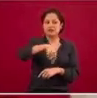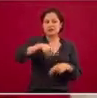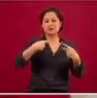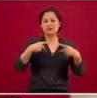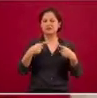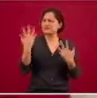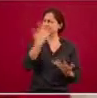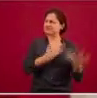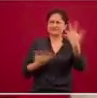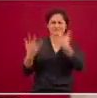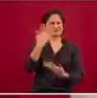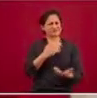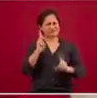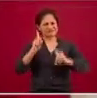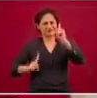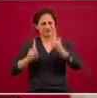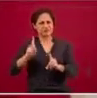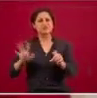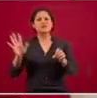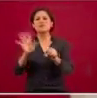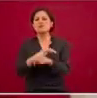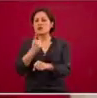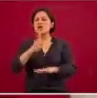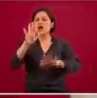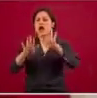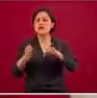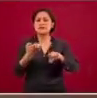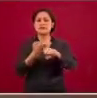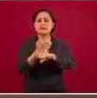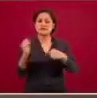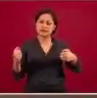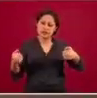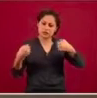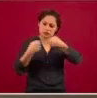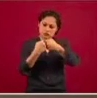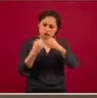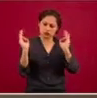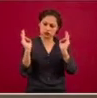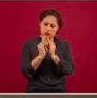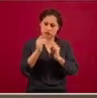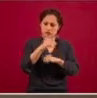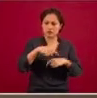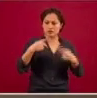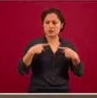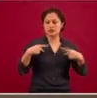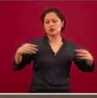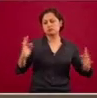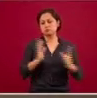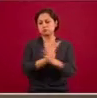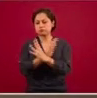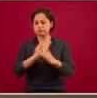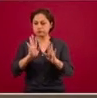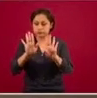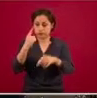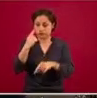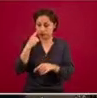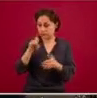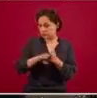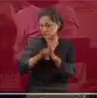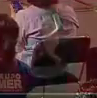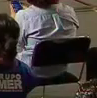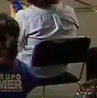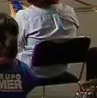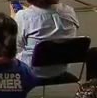measures are also related to neighboring states. Sometimes, in some situations, the